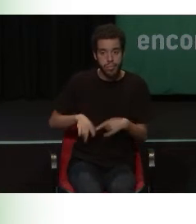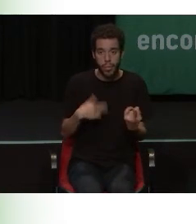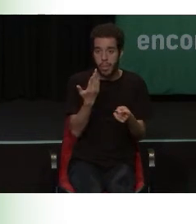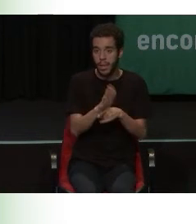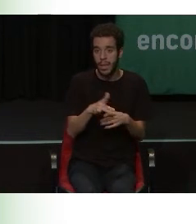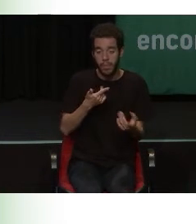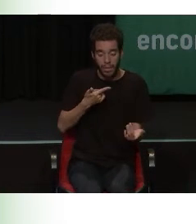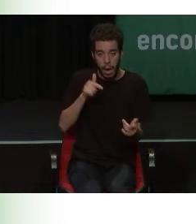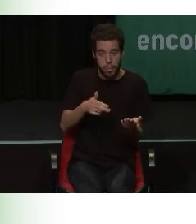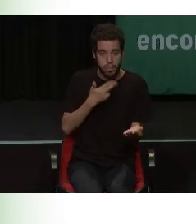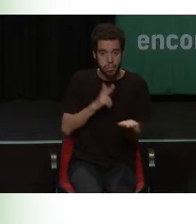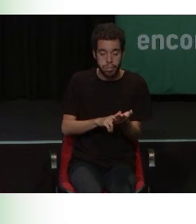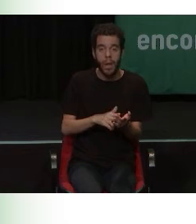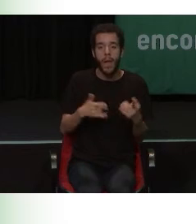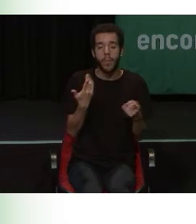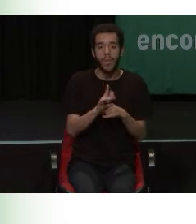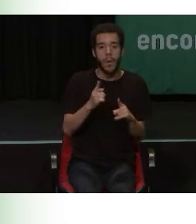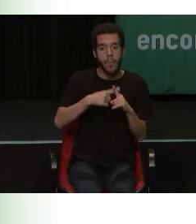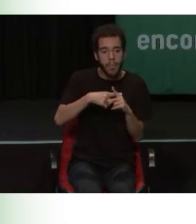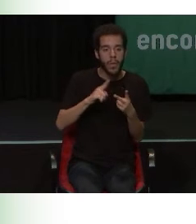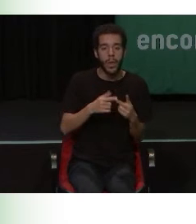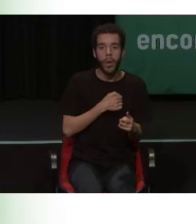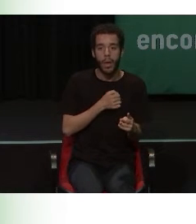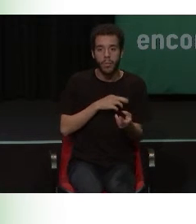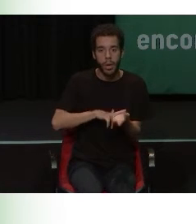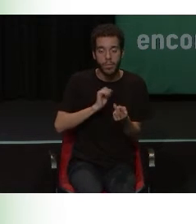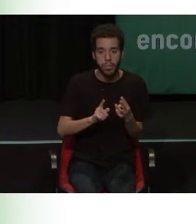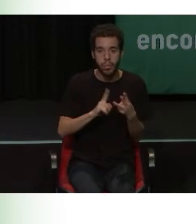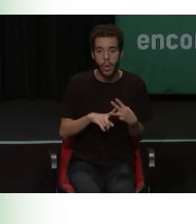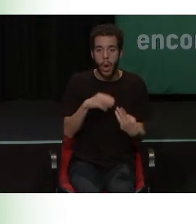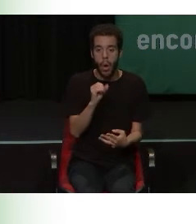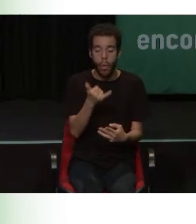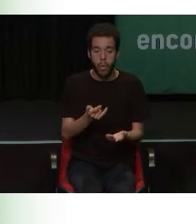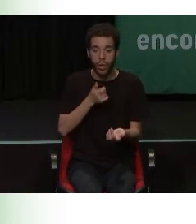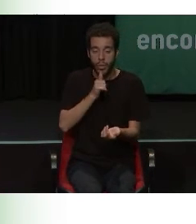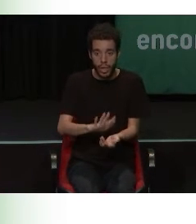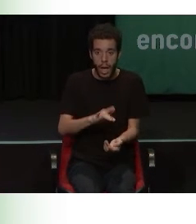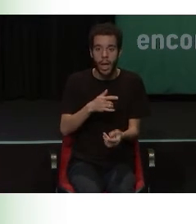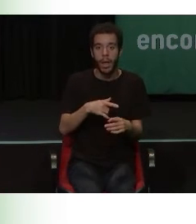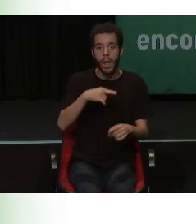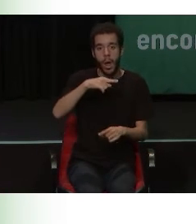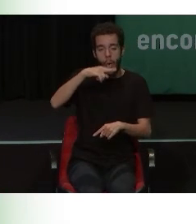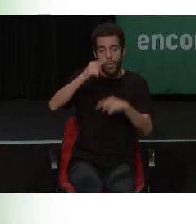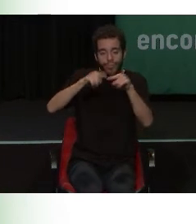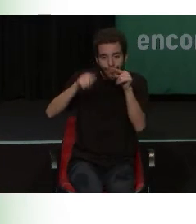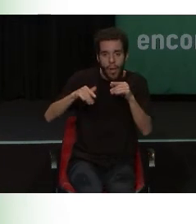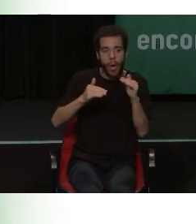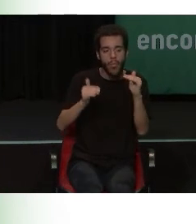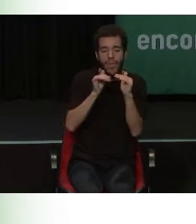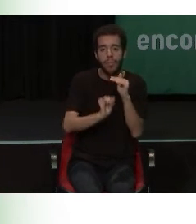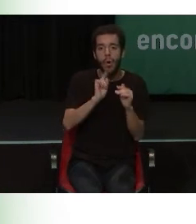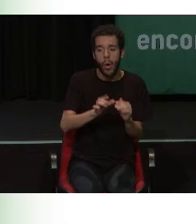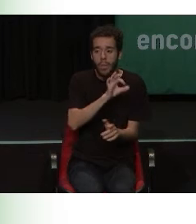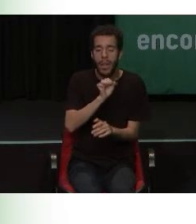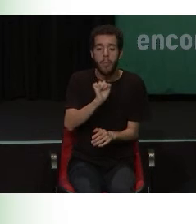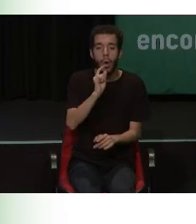temperatura, areas, batimento even cardíaco, the o nível de temperature, the oxigênio do heartbeat, sangue. the São level of dados que nós oxygen vamos in their blood, processar